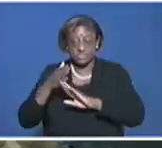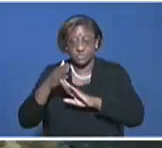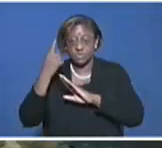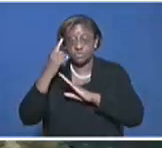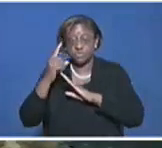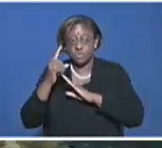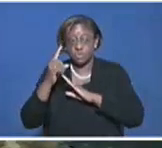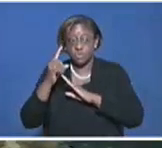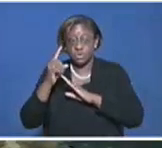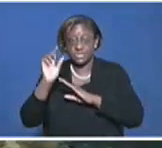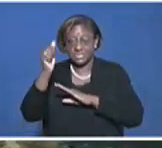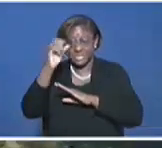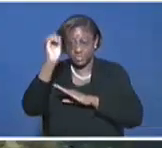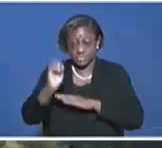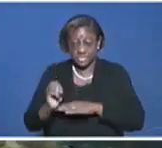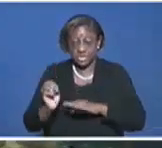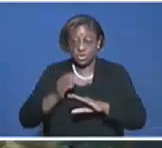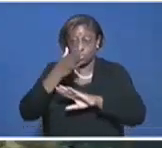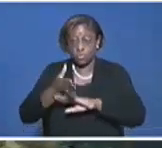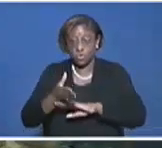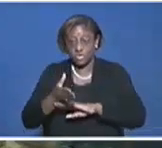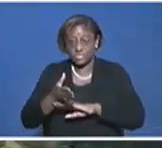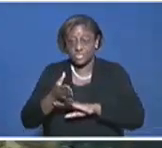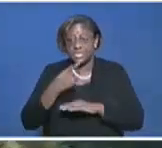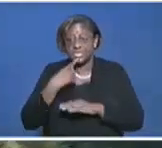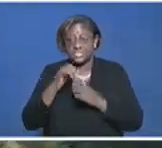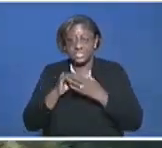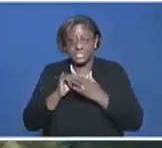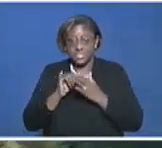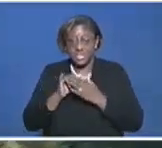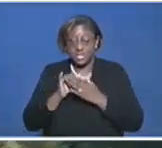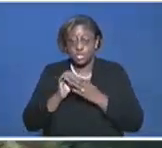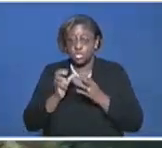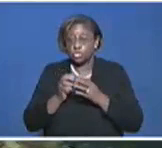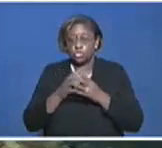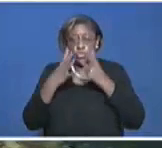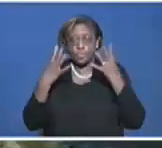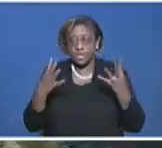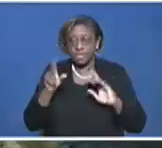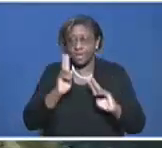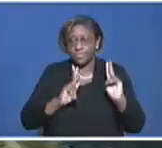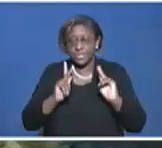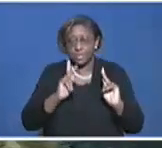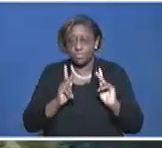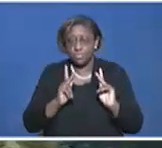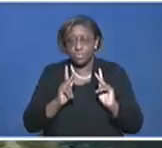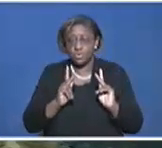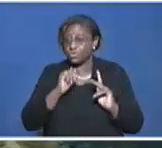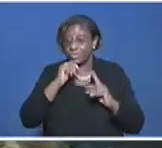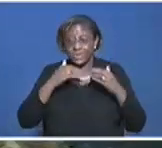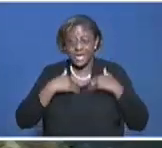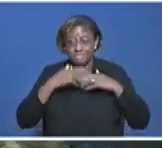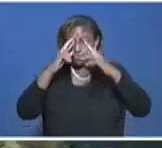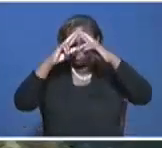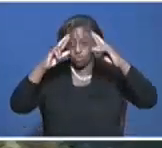our clients, 10% across the board. But there's much more to be done. Too many of our people are still not sleeping with a roof over their